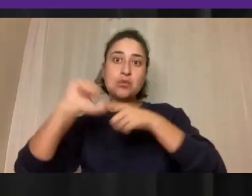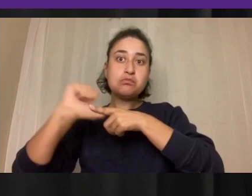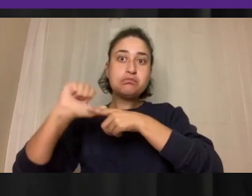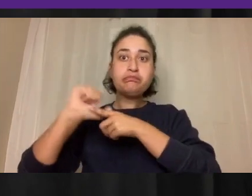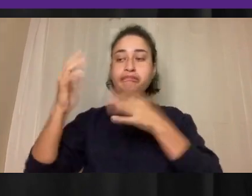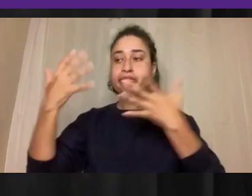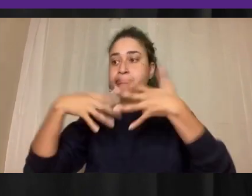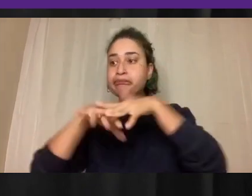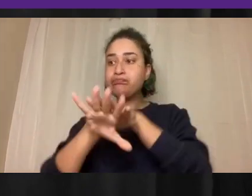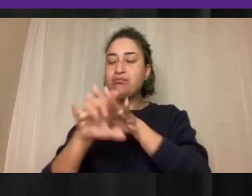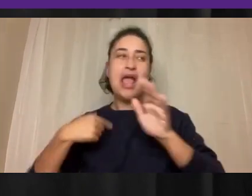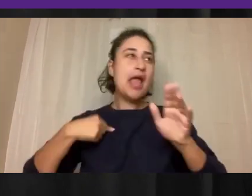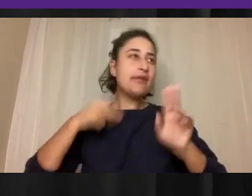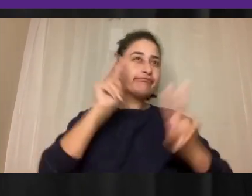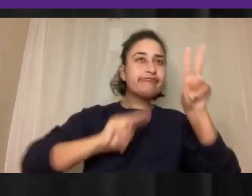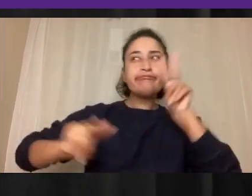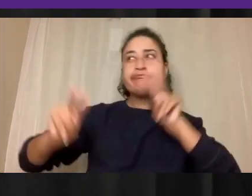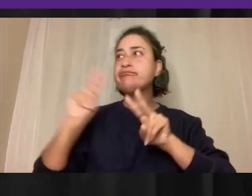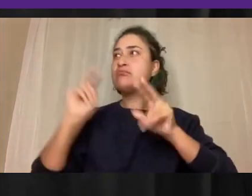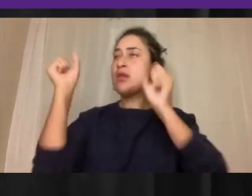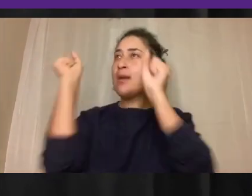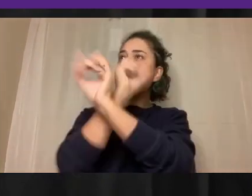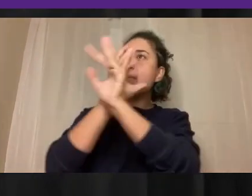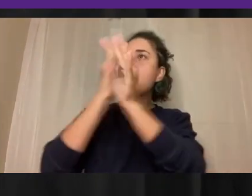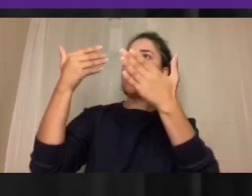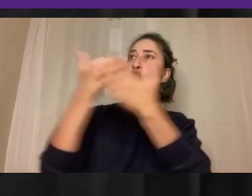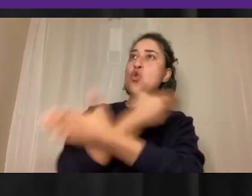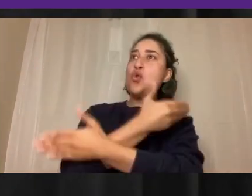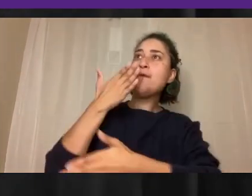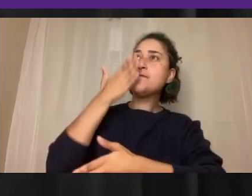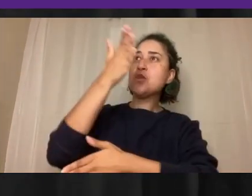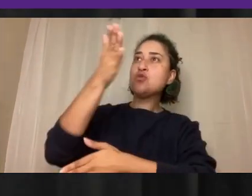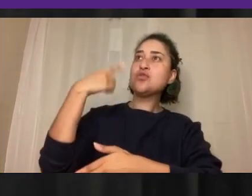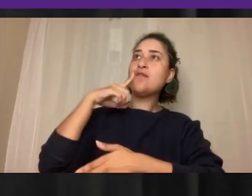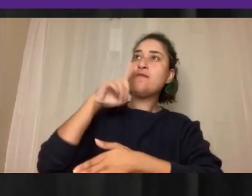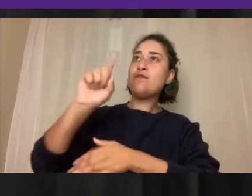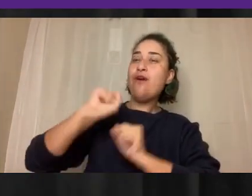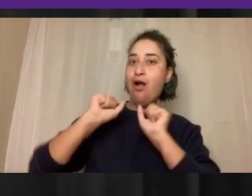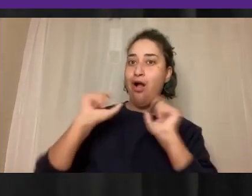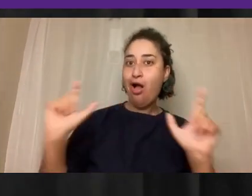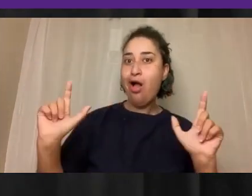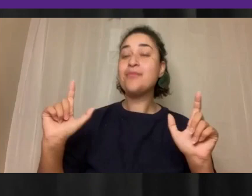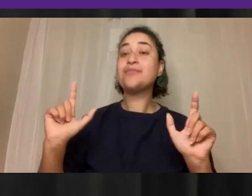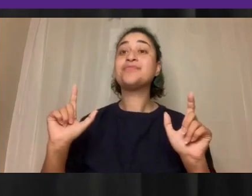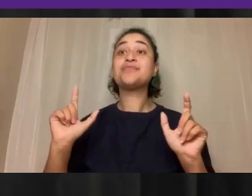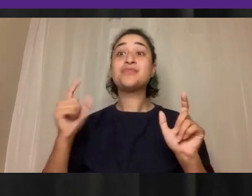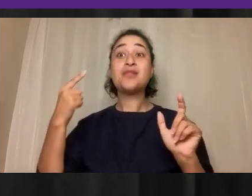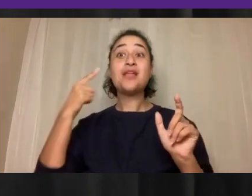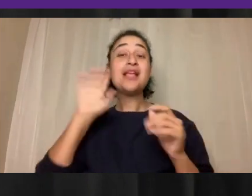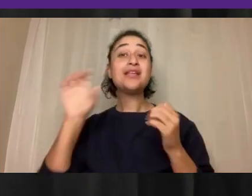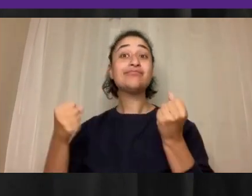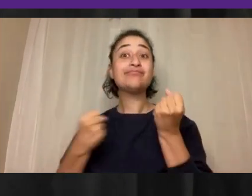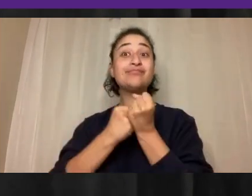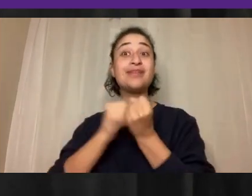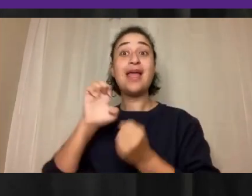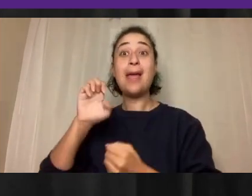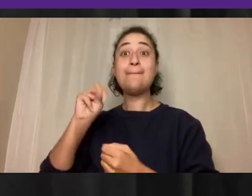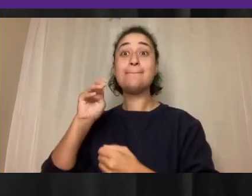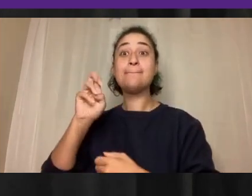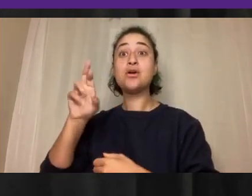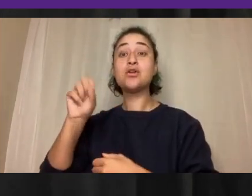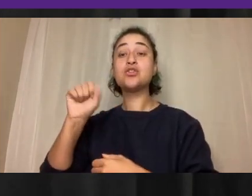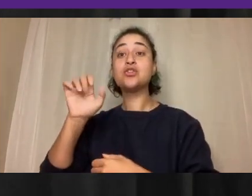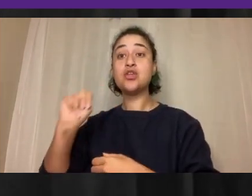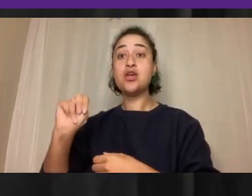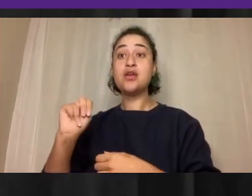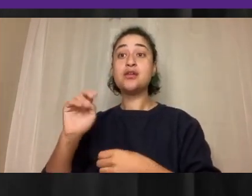and imagine new and different futures. This gathering, produced by ArtsEmerson, is in partnership with HowlRound Theatre Commons. It's one